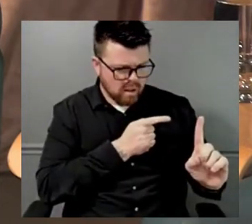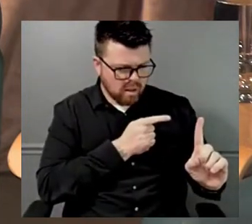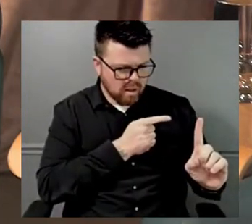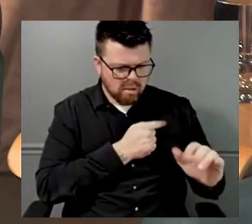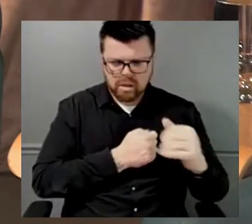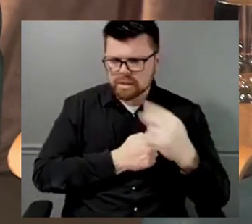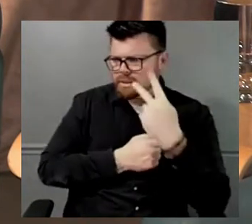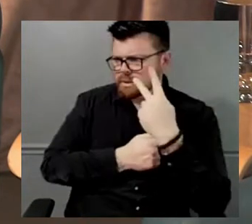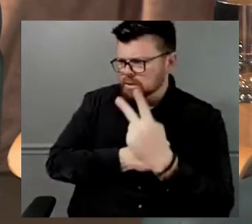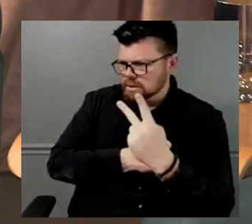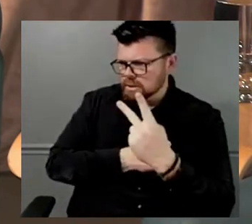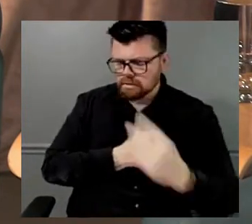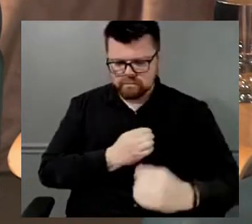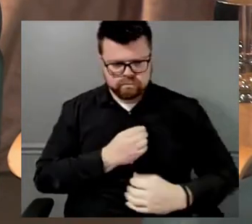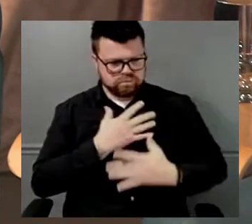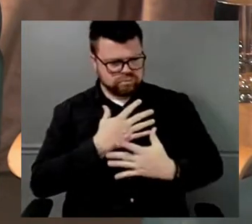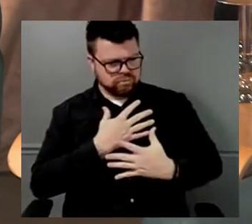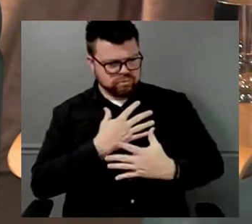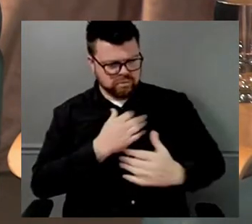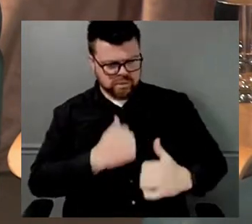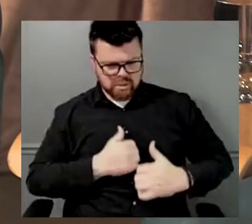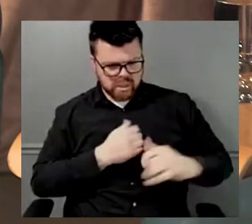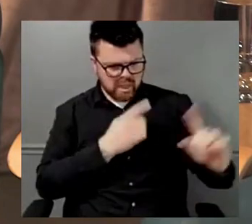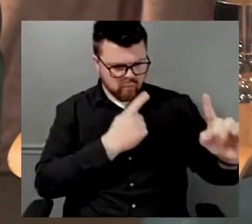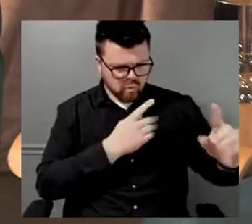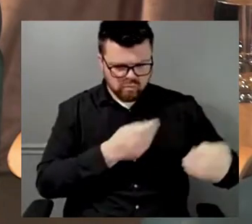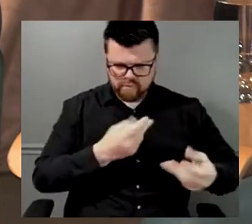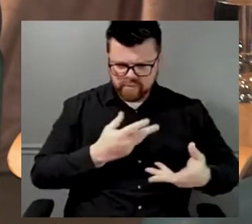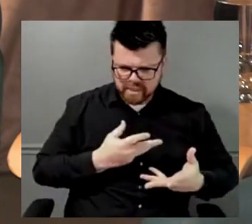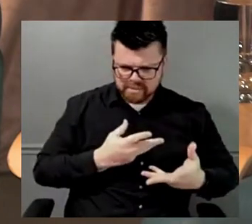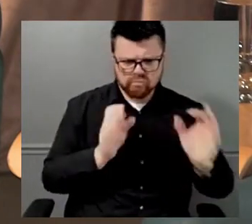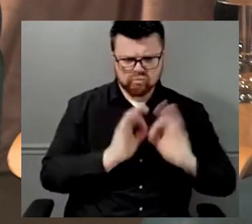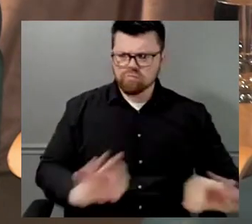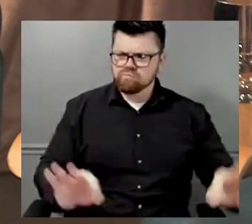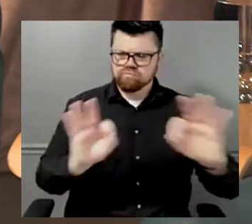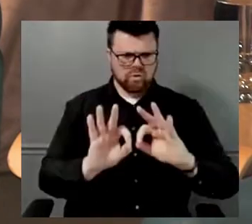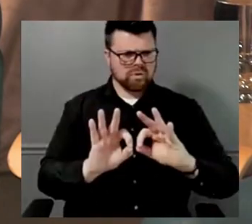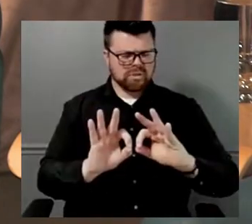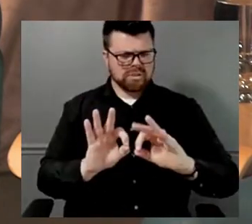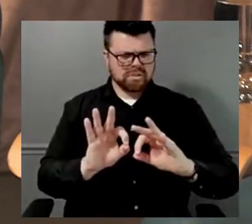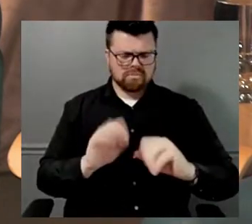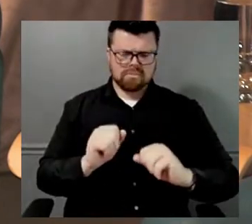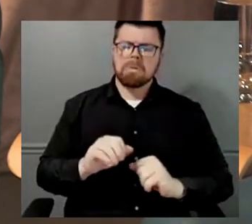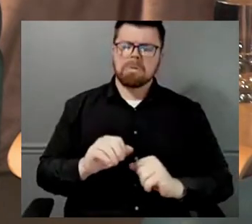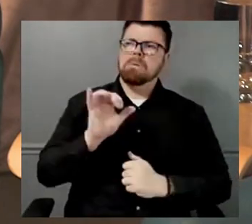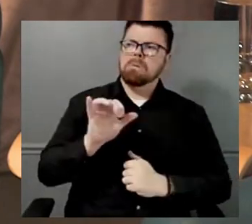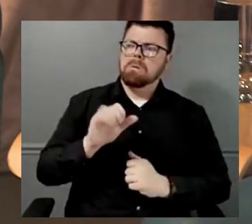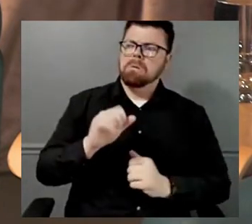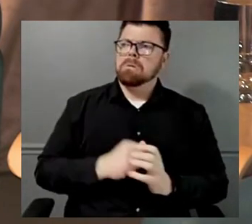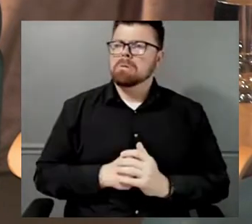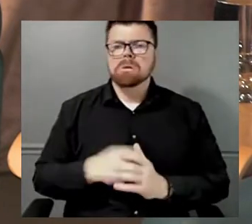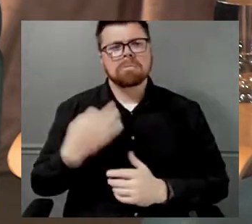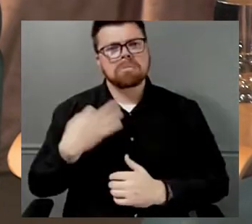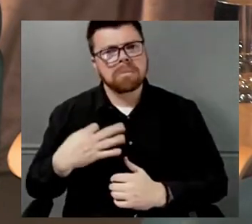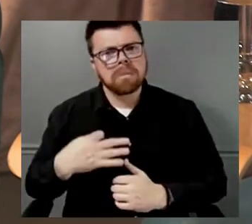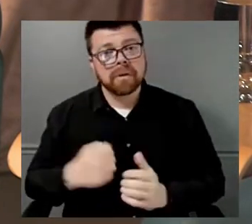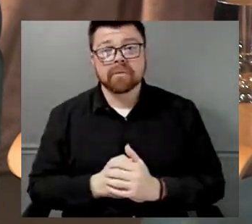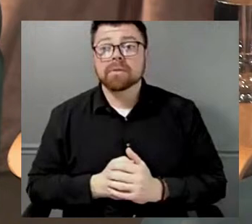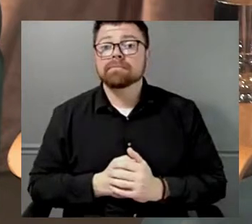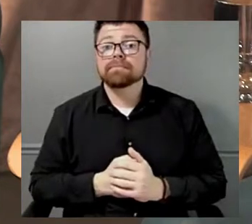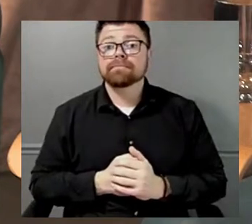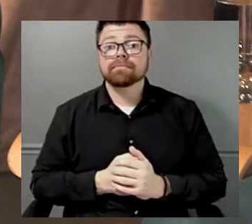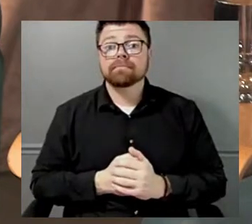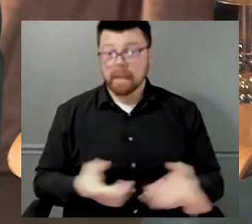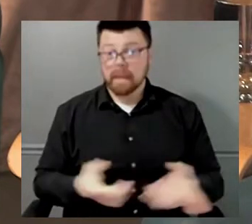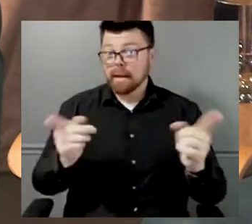give you a life goal that gives meaning in and of itself. And it just so happens that when